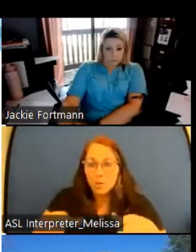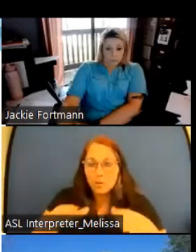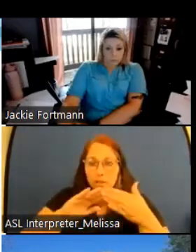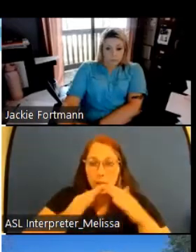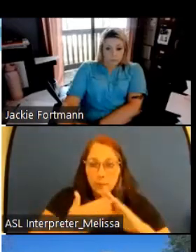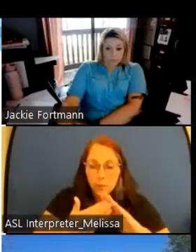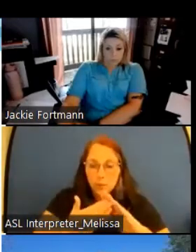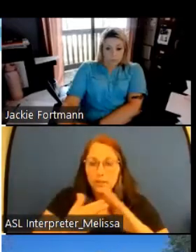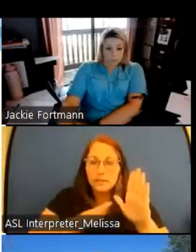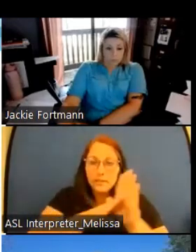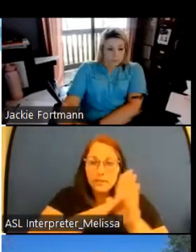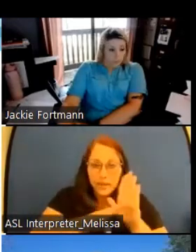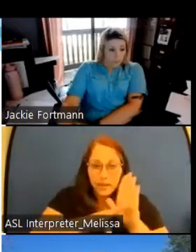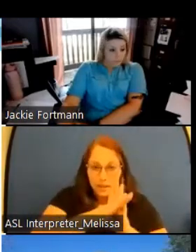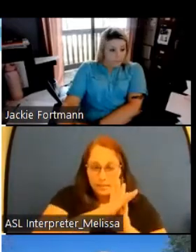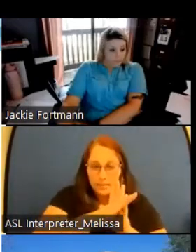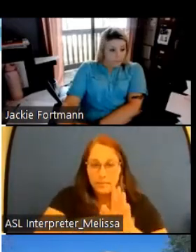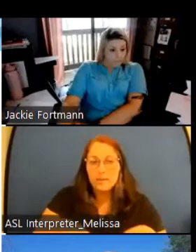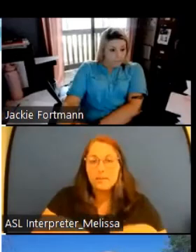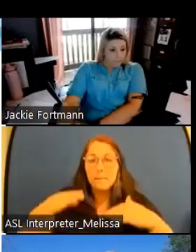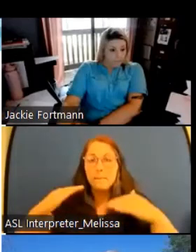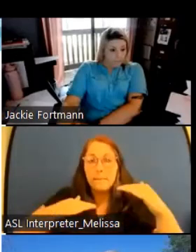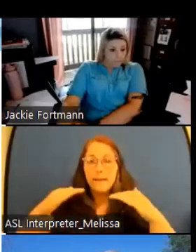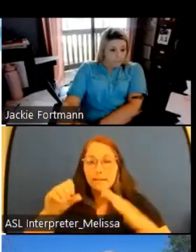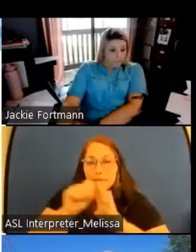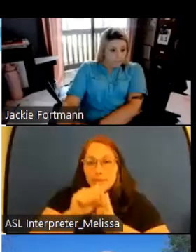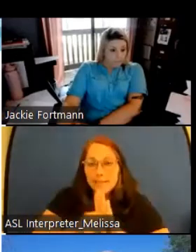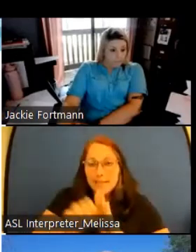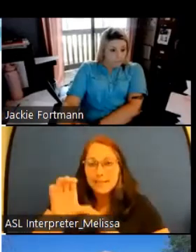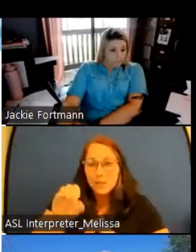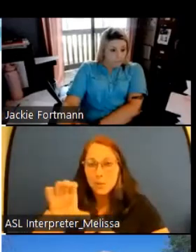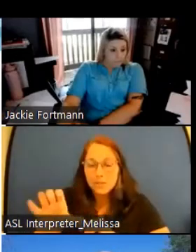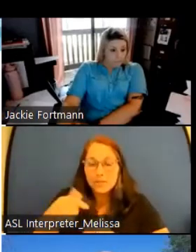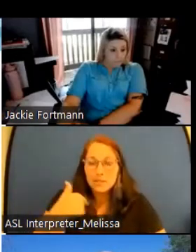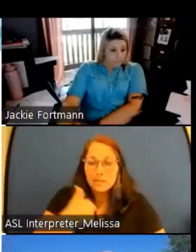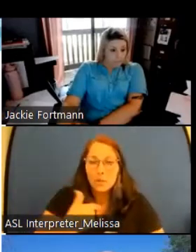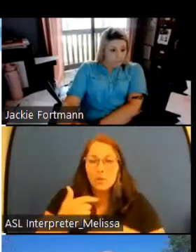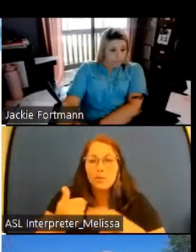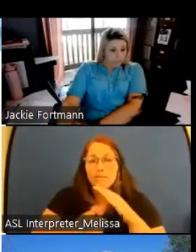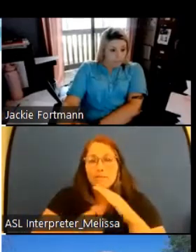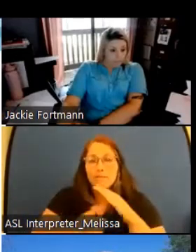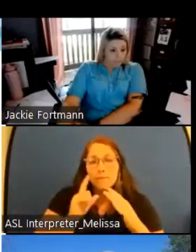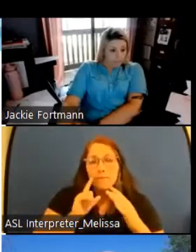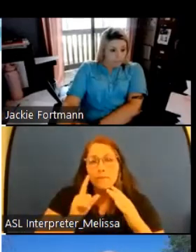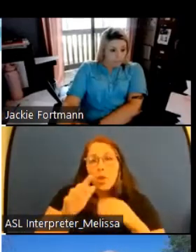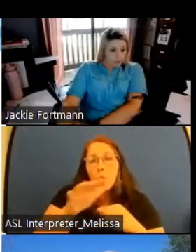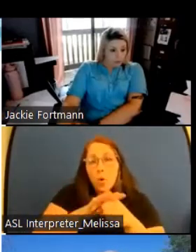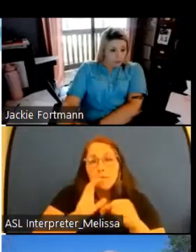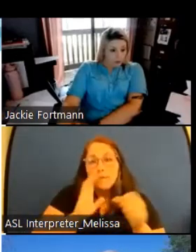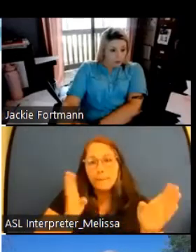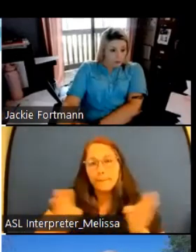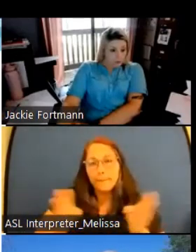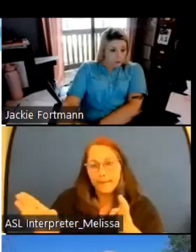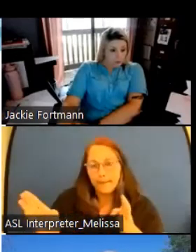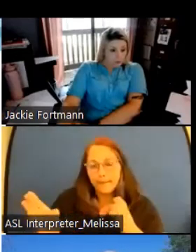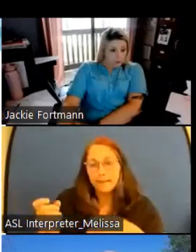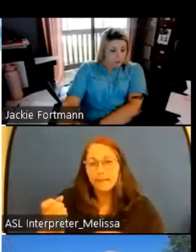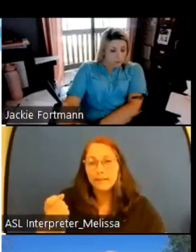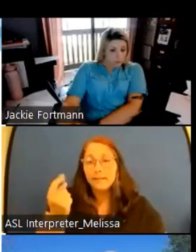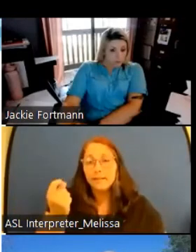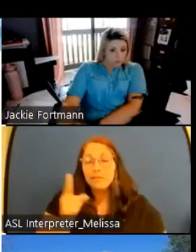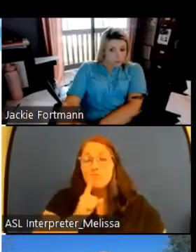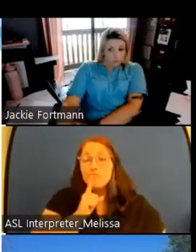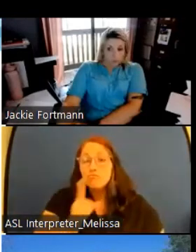balance of state CoC. We fall under that and operate our local planning group, which really operates the same way as any